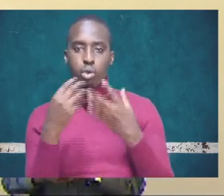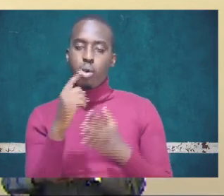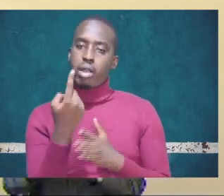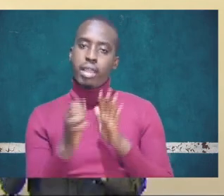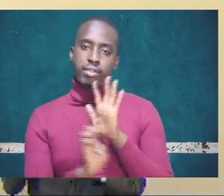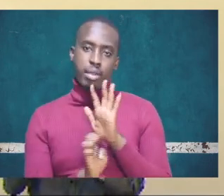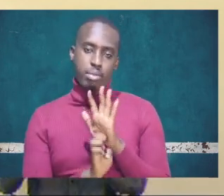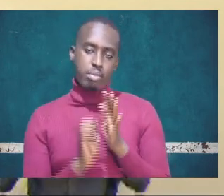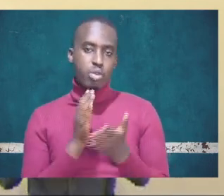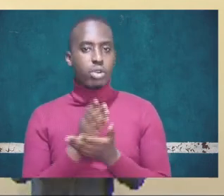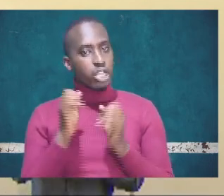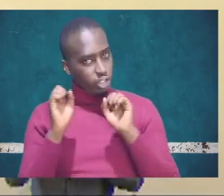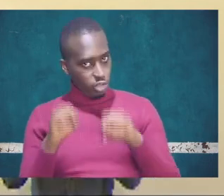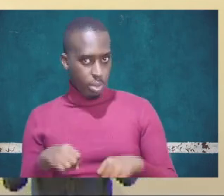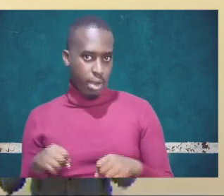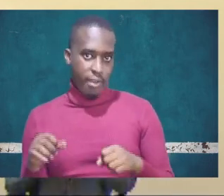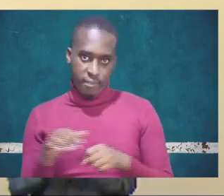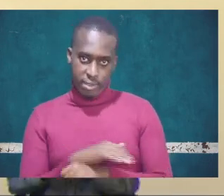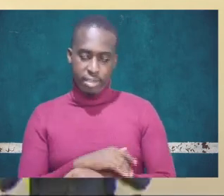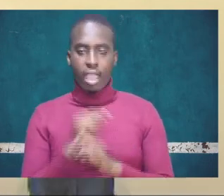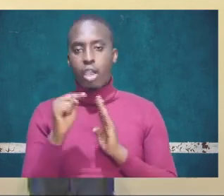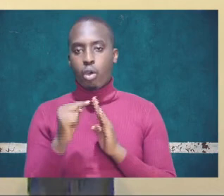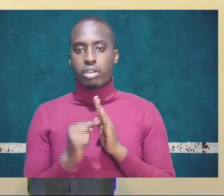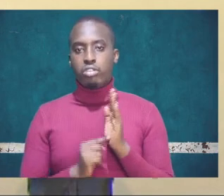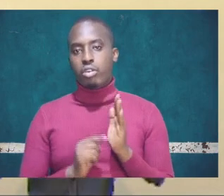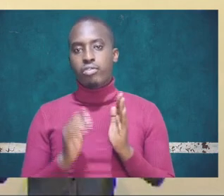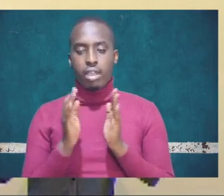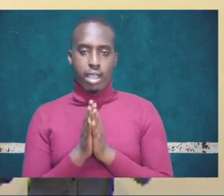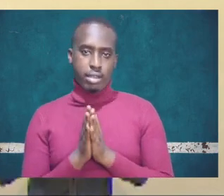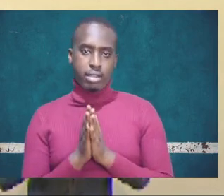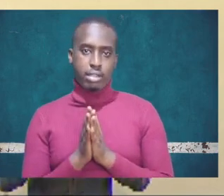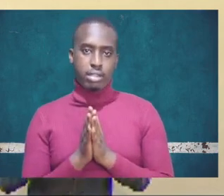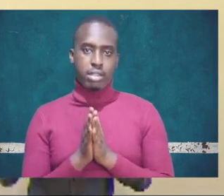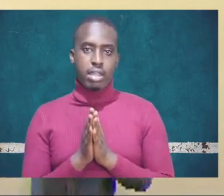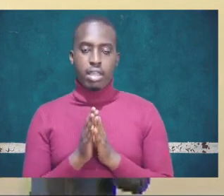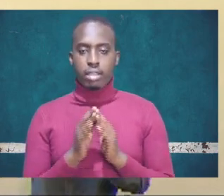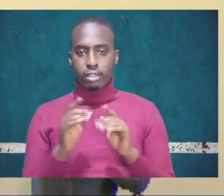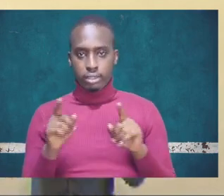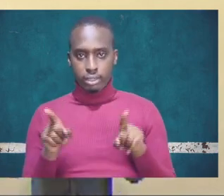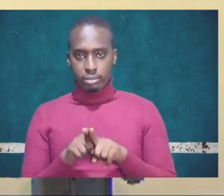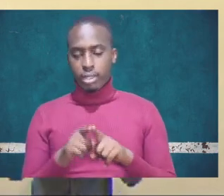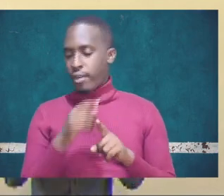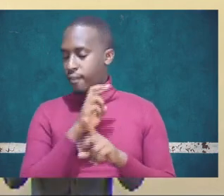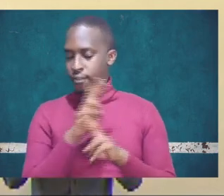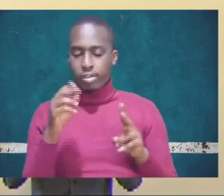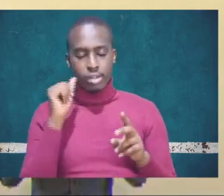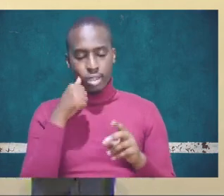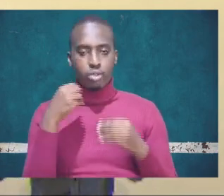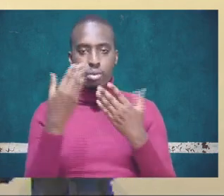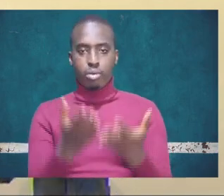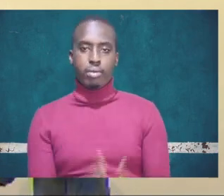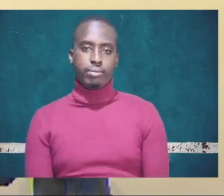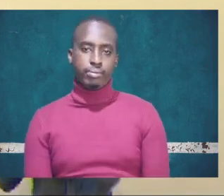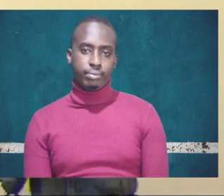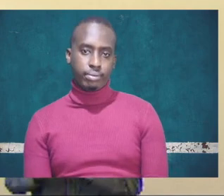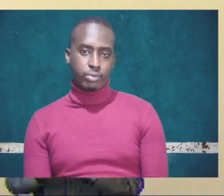example that can fit the condition of and. I think it would be very nice to give it to you. We have the